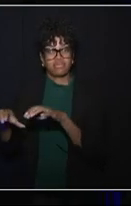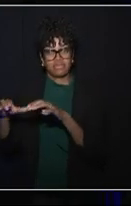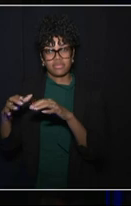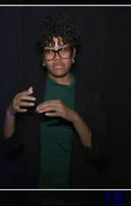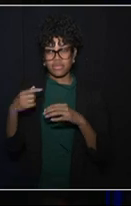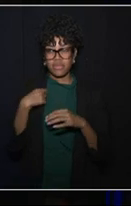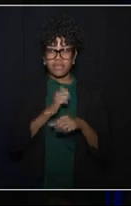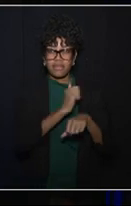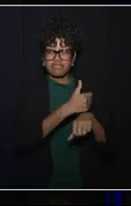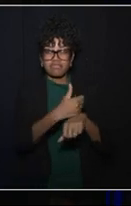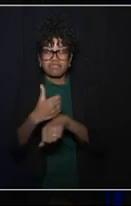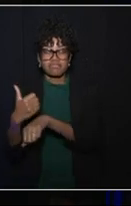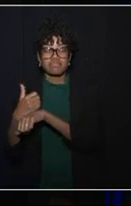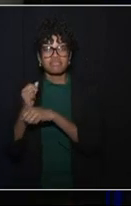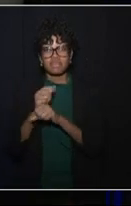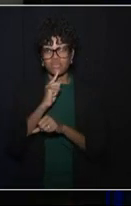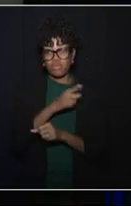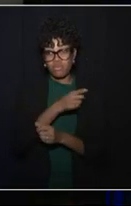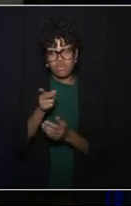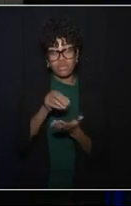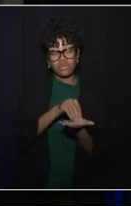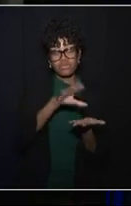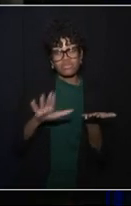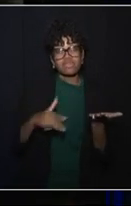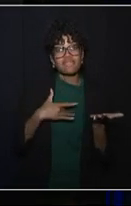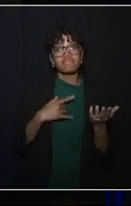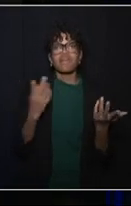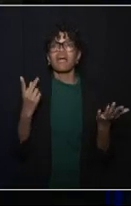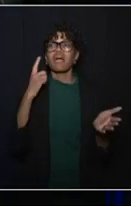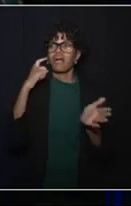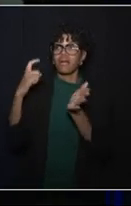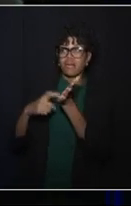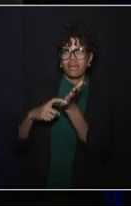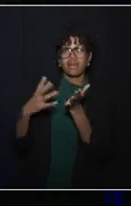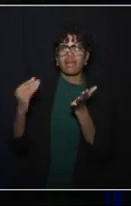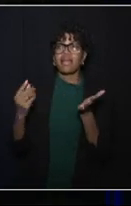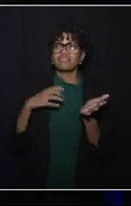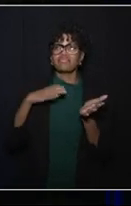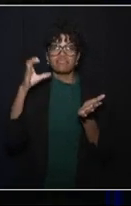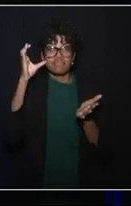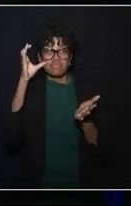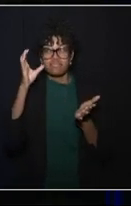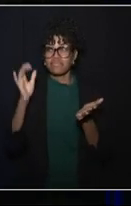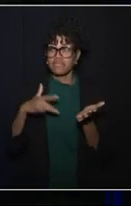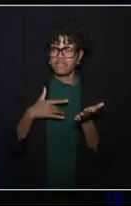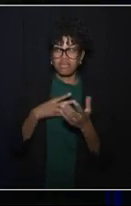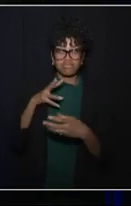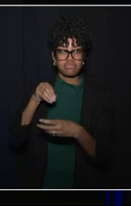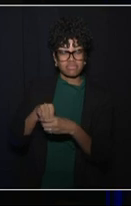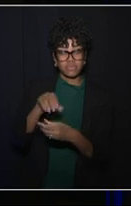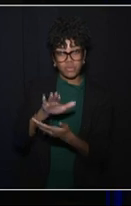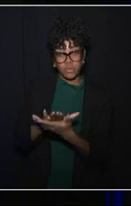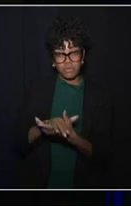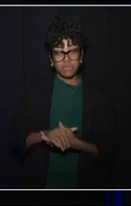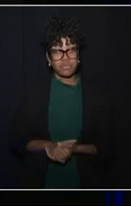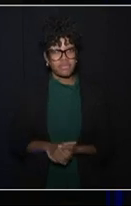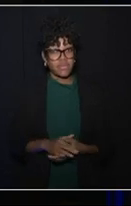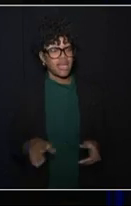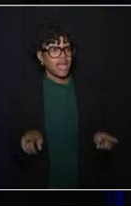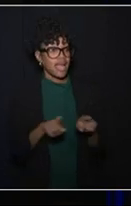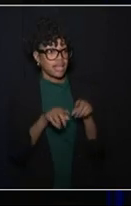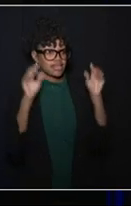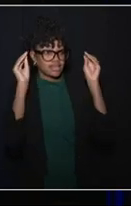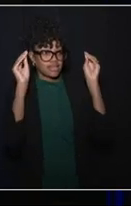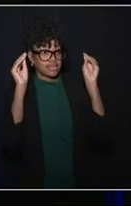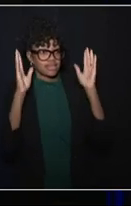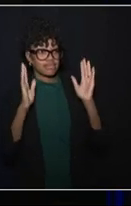that students would feel seen and feel heard in their space of school. As a parent observing kind of what is going on in the school, it's pretty clear that